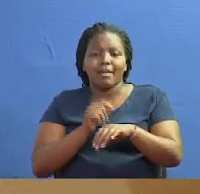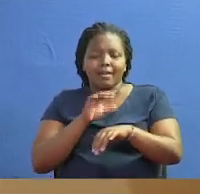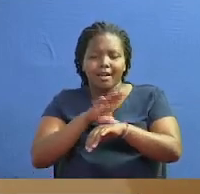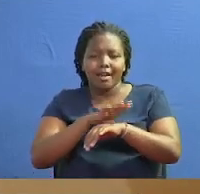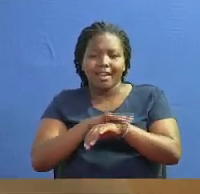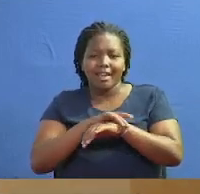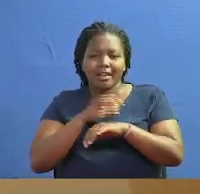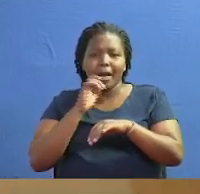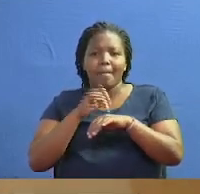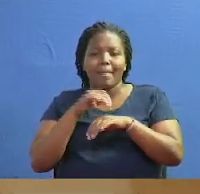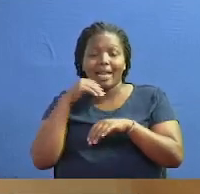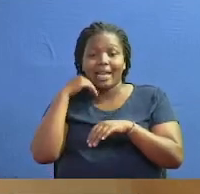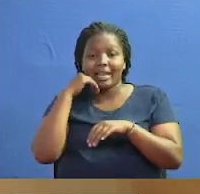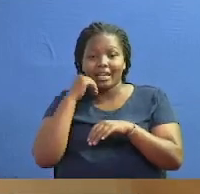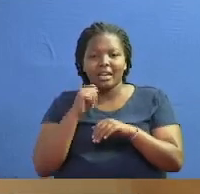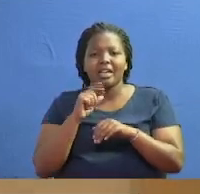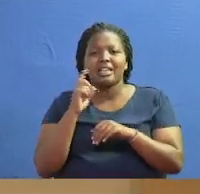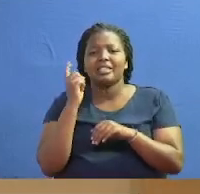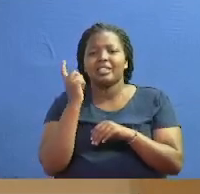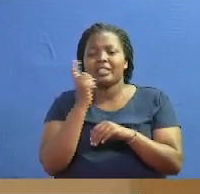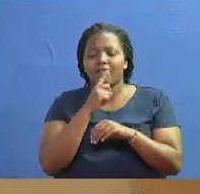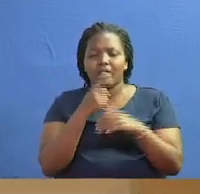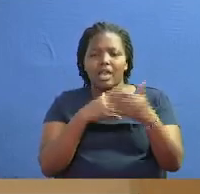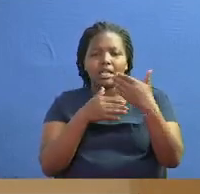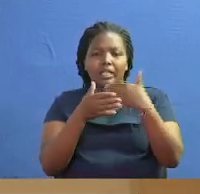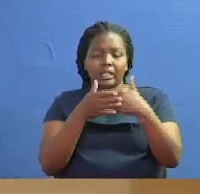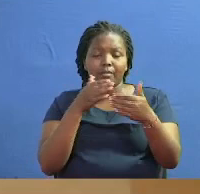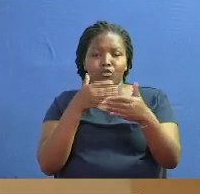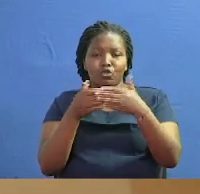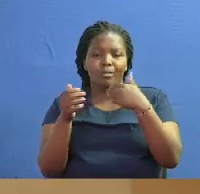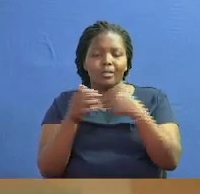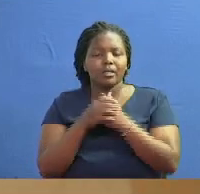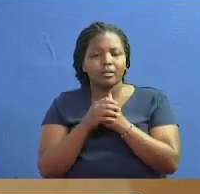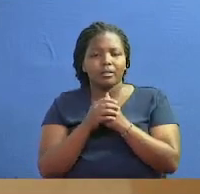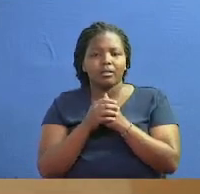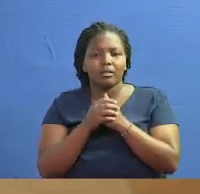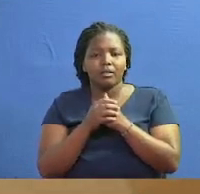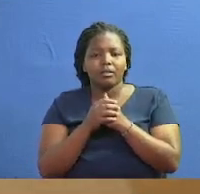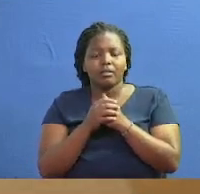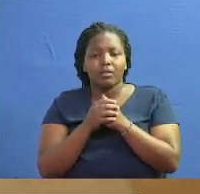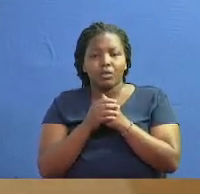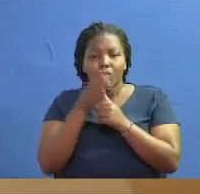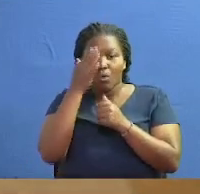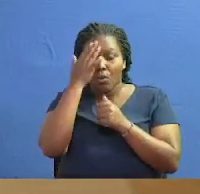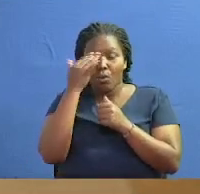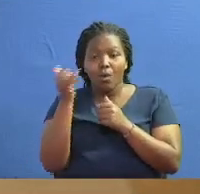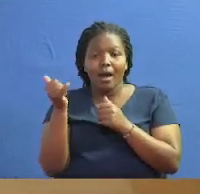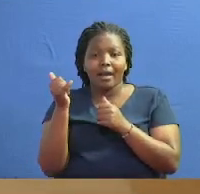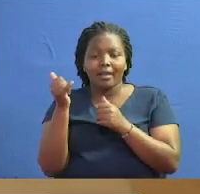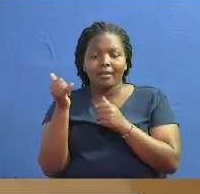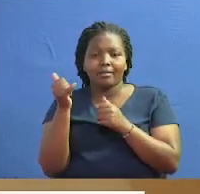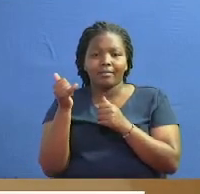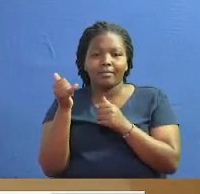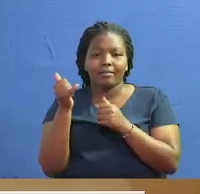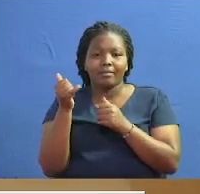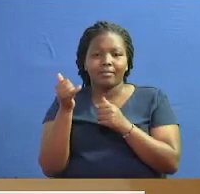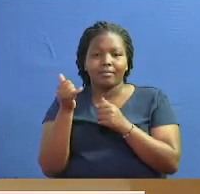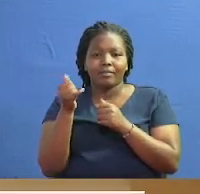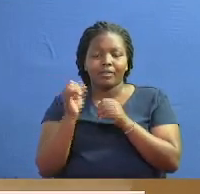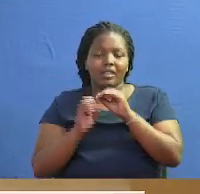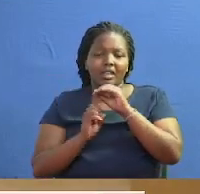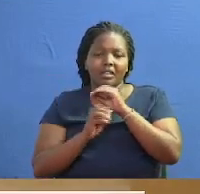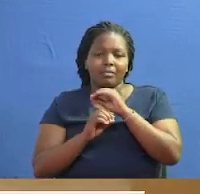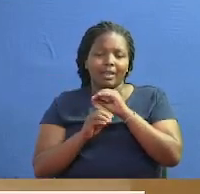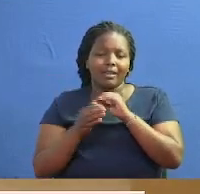to have more severe symptoms because of the factors that we had explained earlier